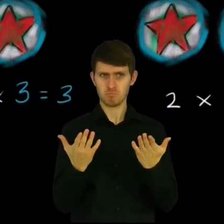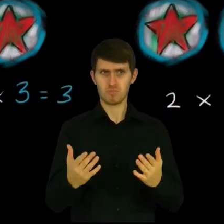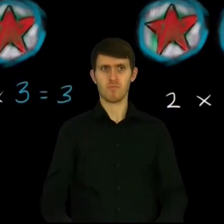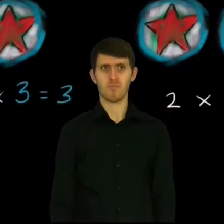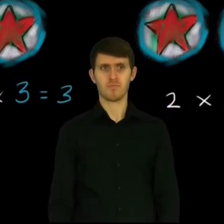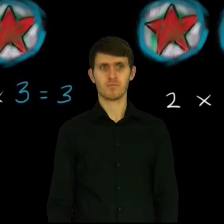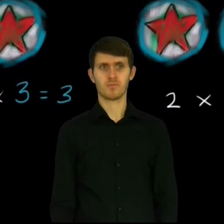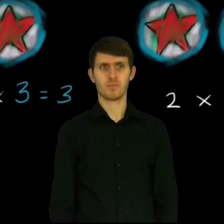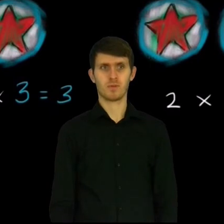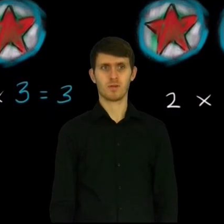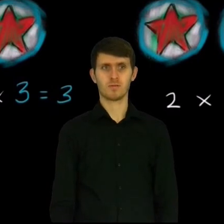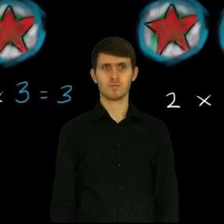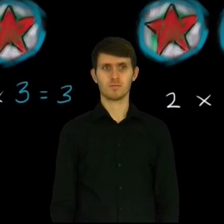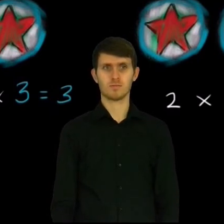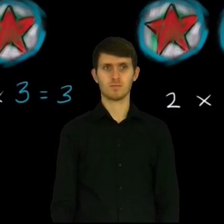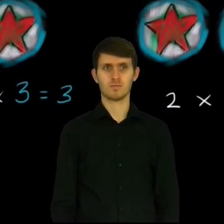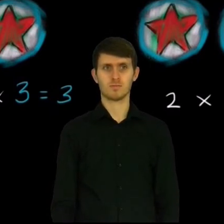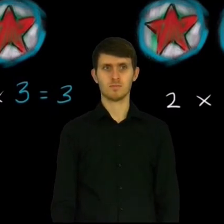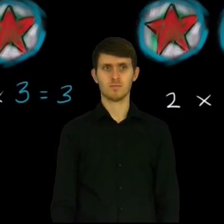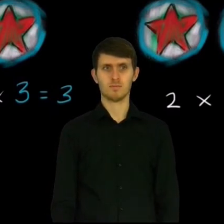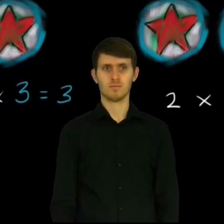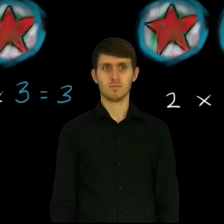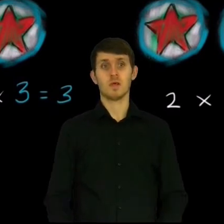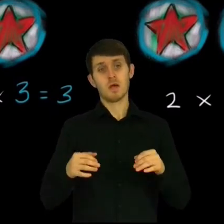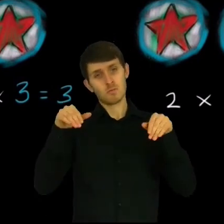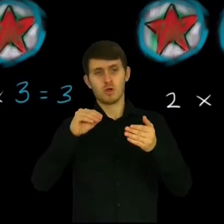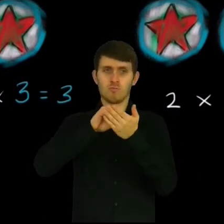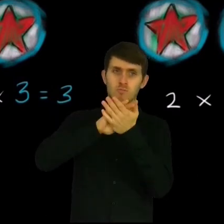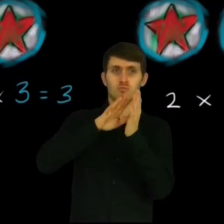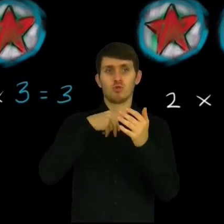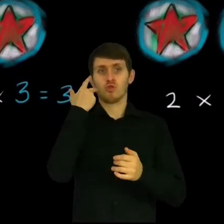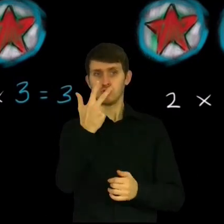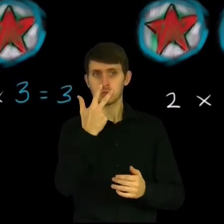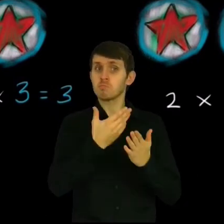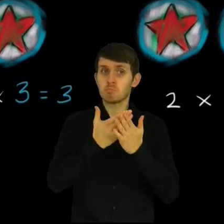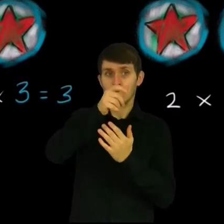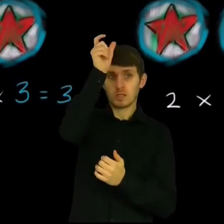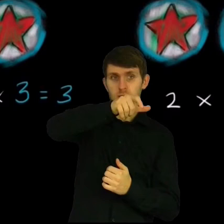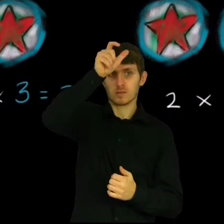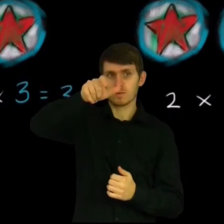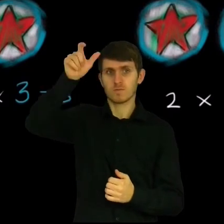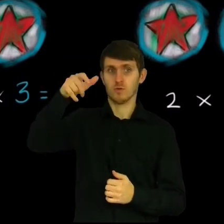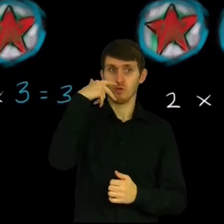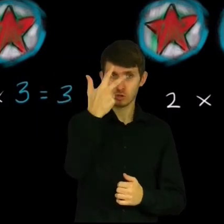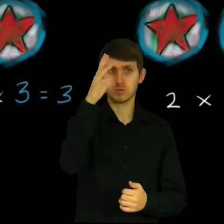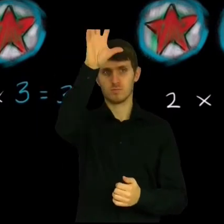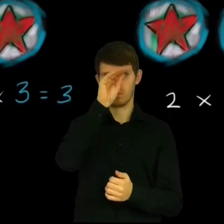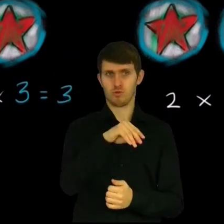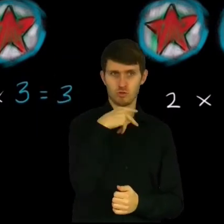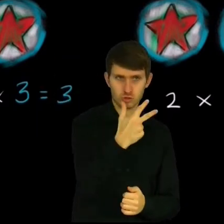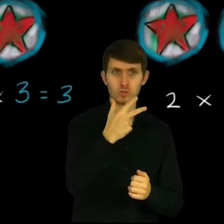this going to be equal to? What's three groups of three? So I could write this as three groups,